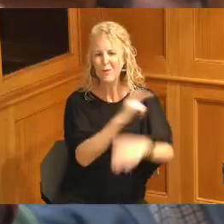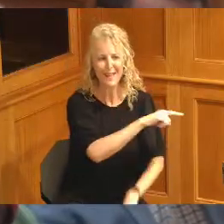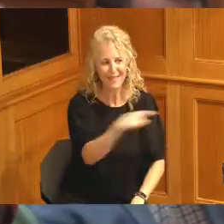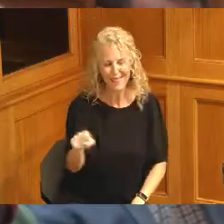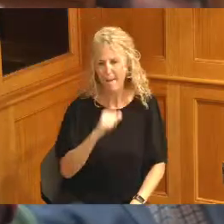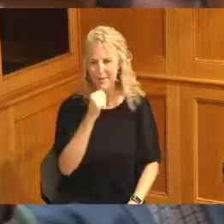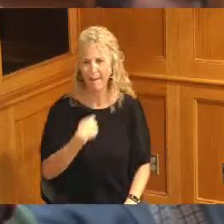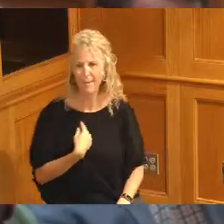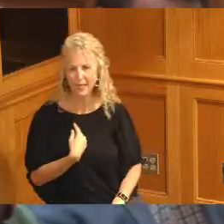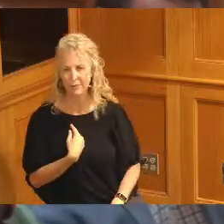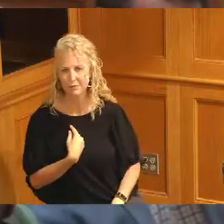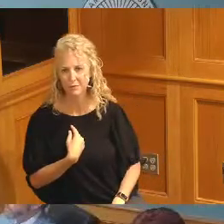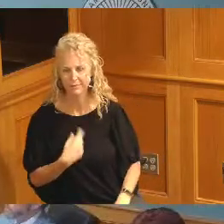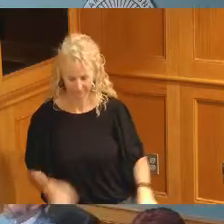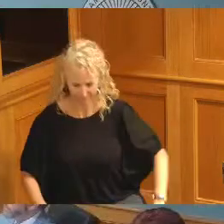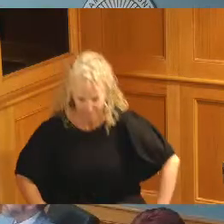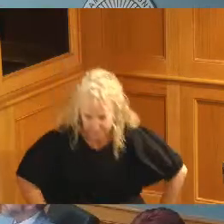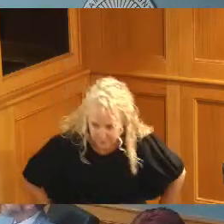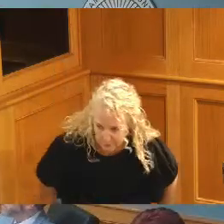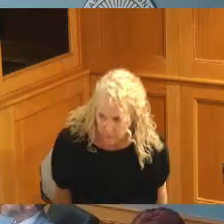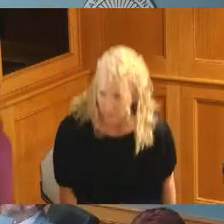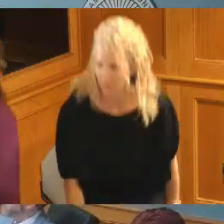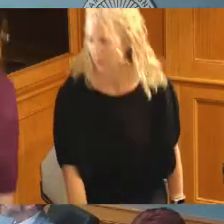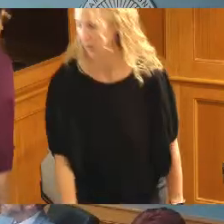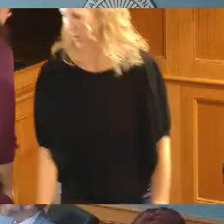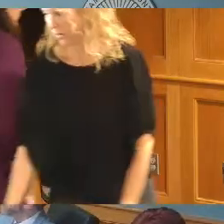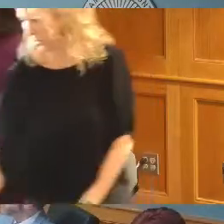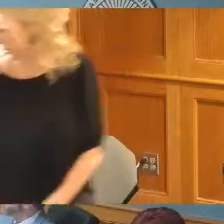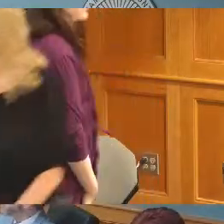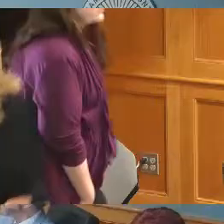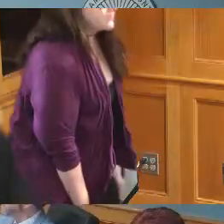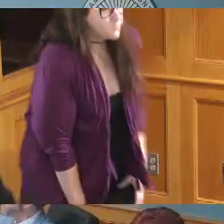neo-Nazis? Thank you.